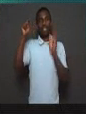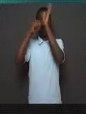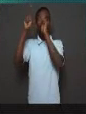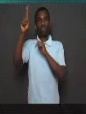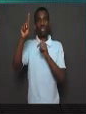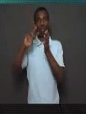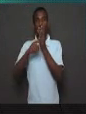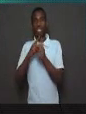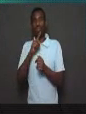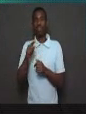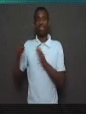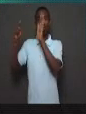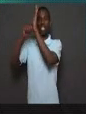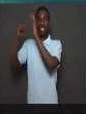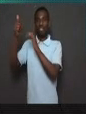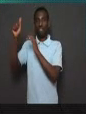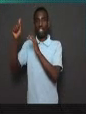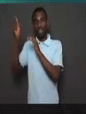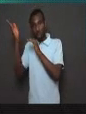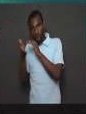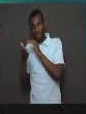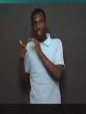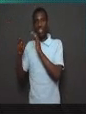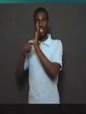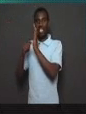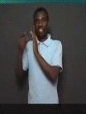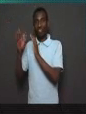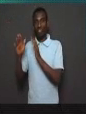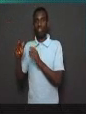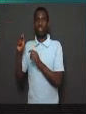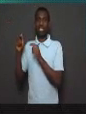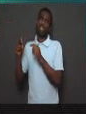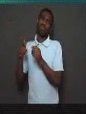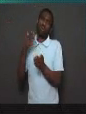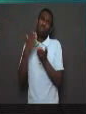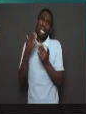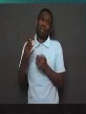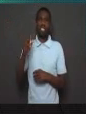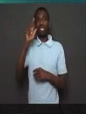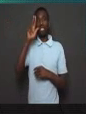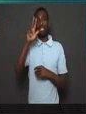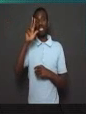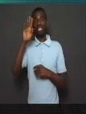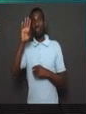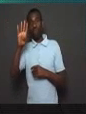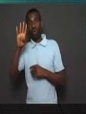over -15, which equals about 34 degrees.